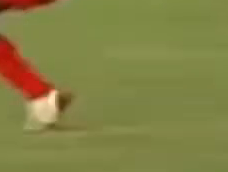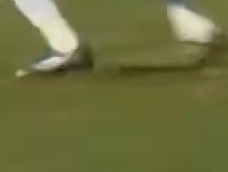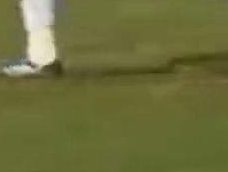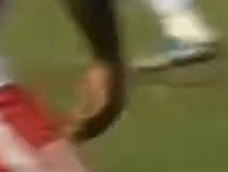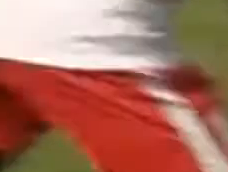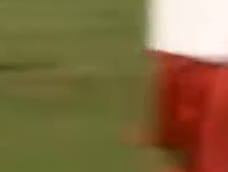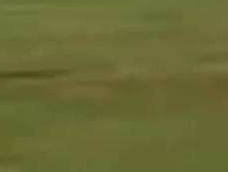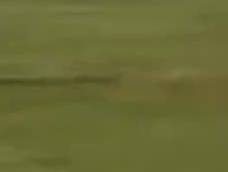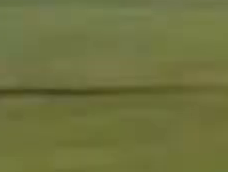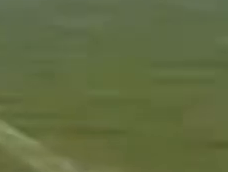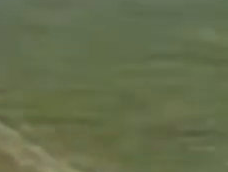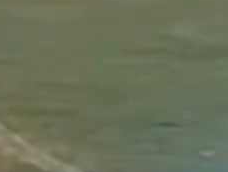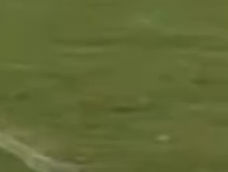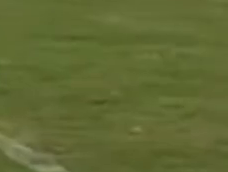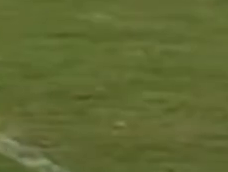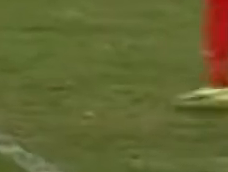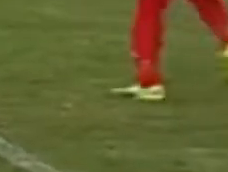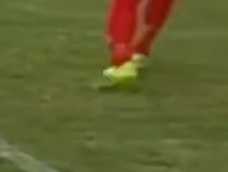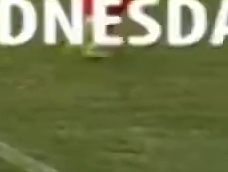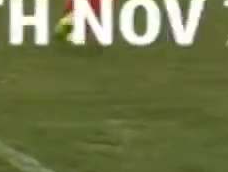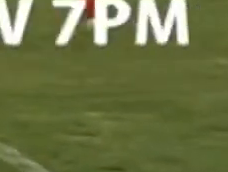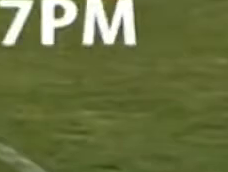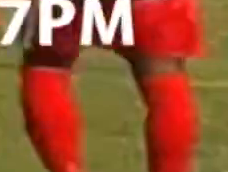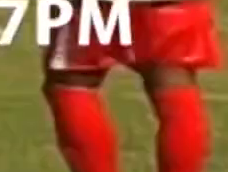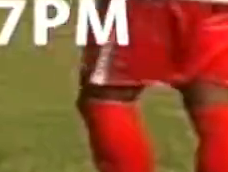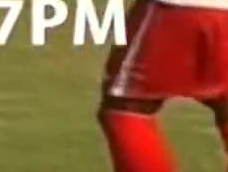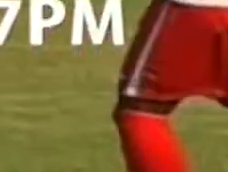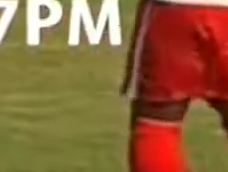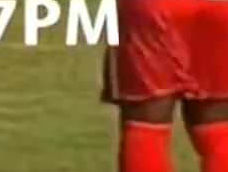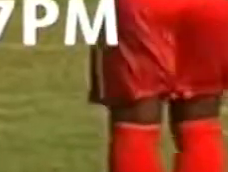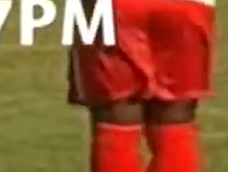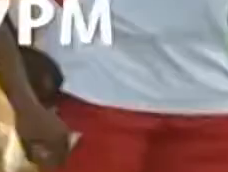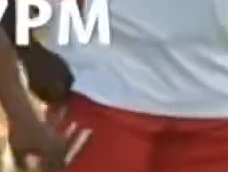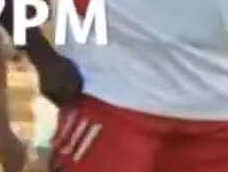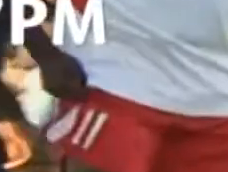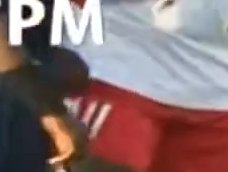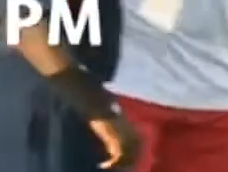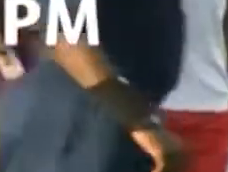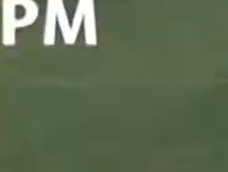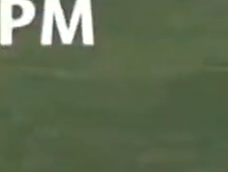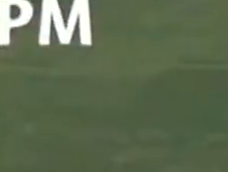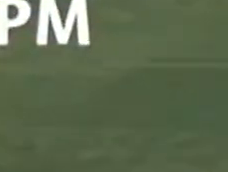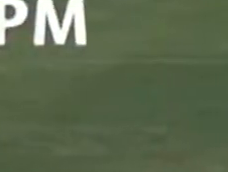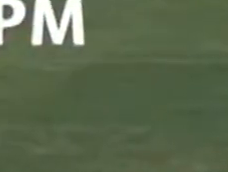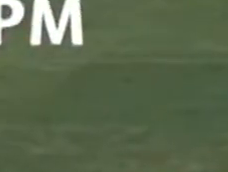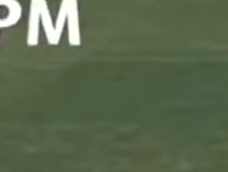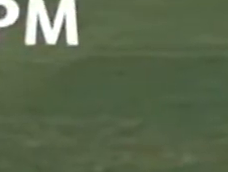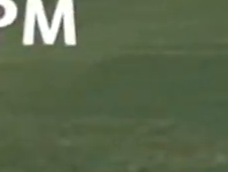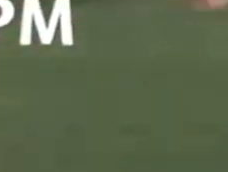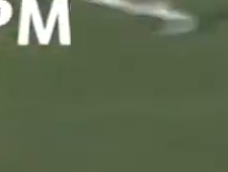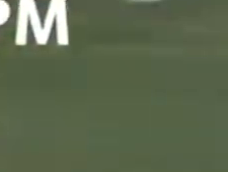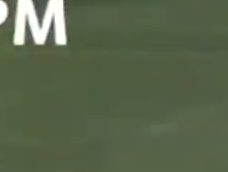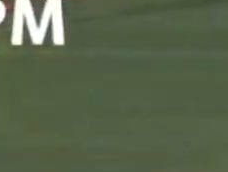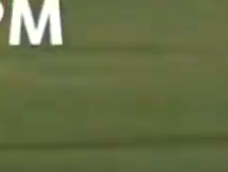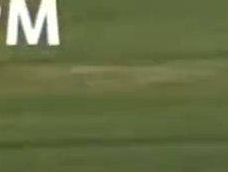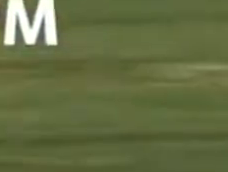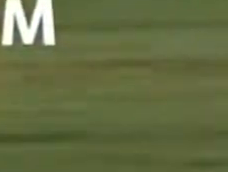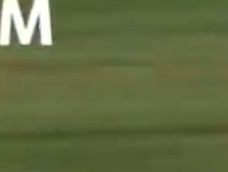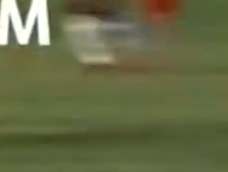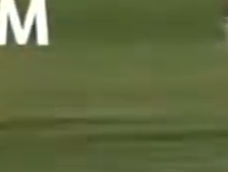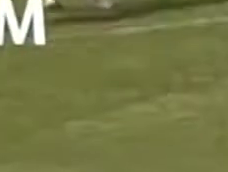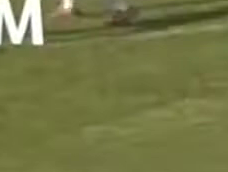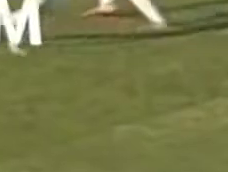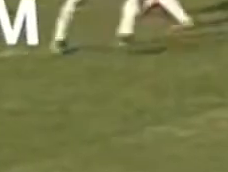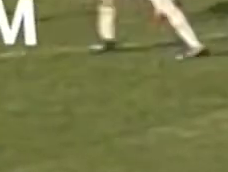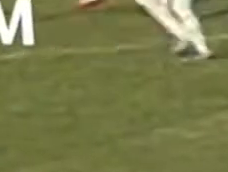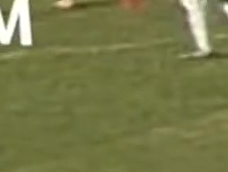Africa Cup of Nations brings us home to another exciting qualifier where Harambee Stars host the Kolasantis of Comoros Wednesday, the